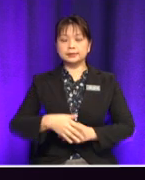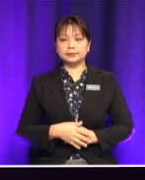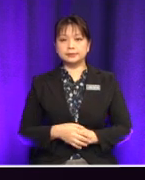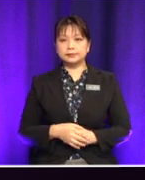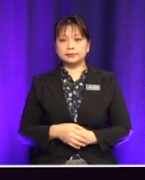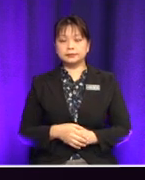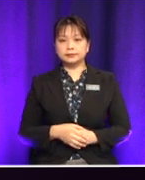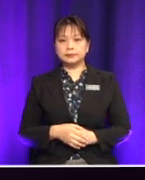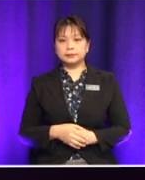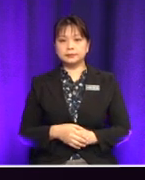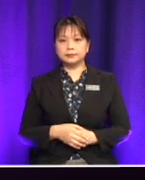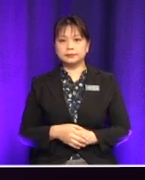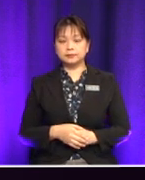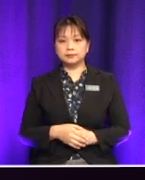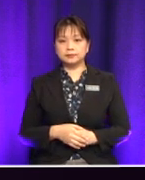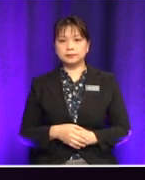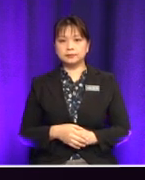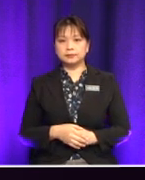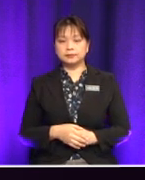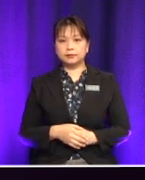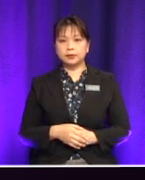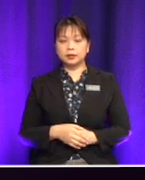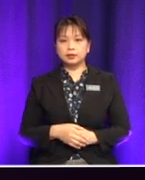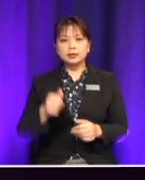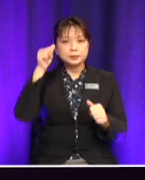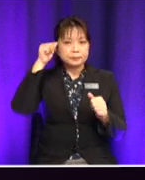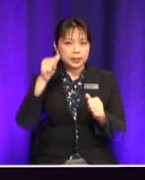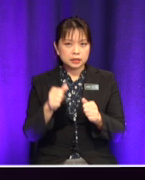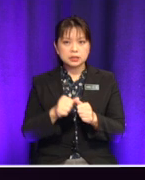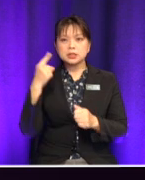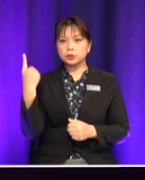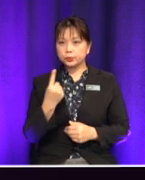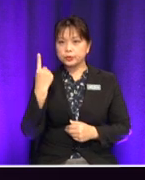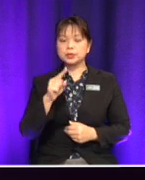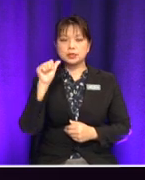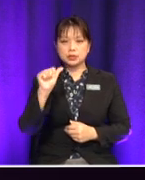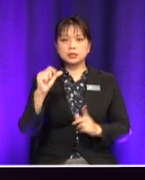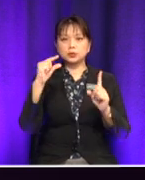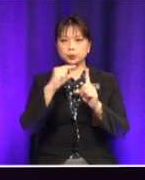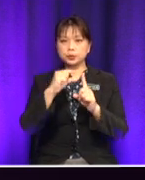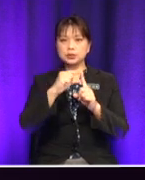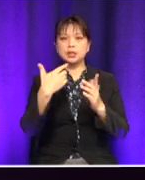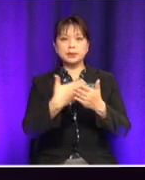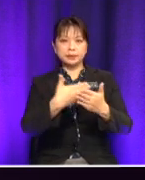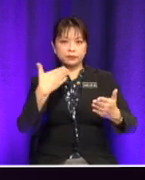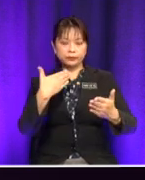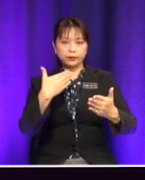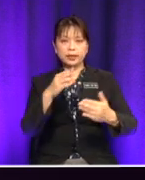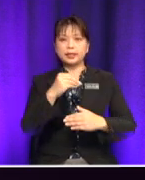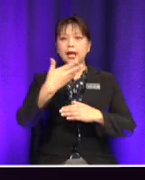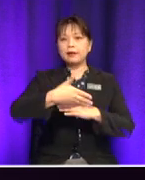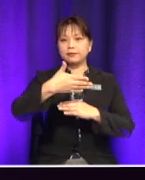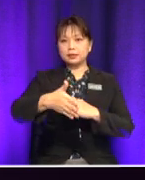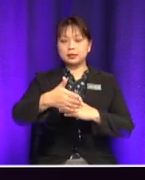the reminders. Shafika, mm-hmm. the reminders are always a word before and after